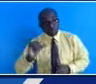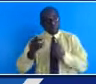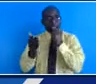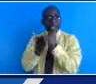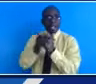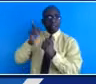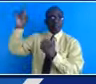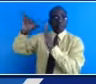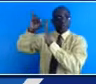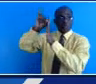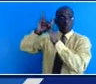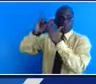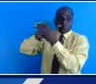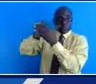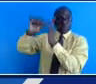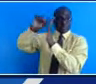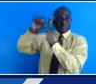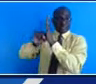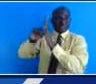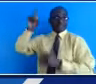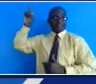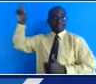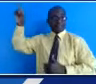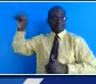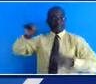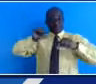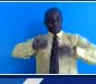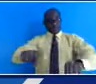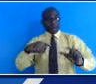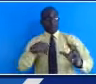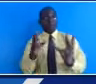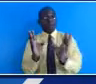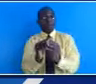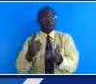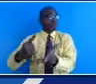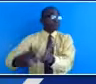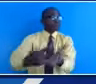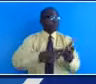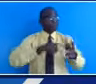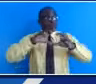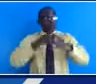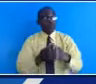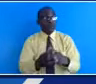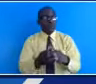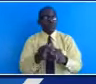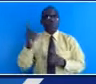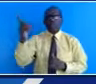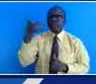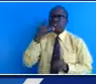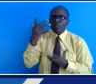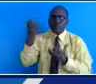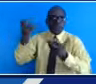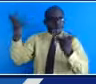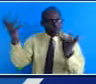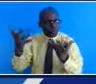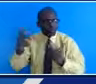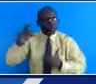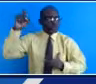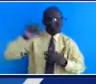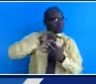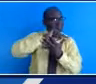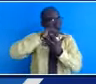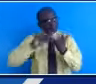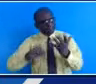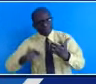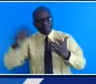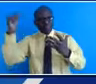their needs are, what their wishes are, what their wants are, what their concerns are as we go through these different phases of reopening. And